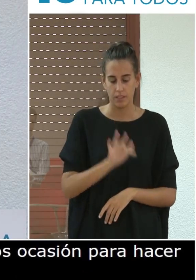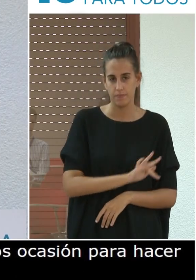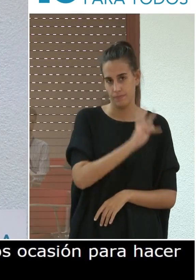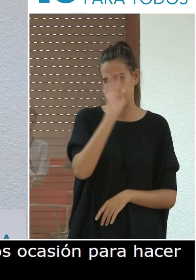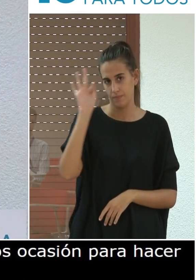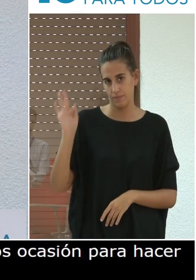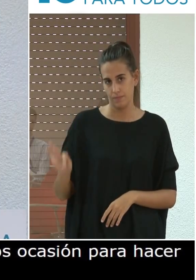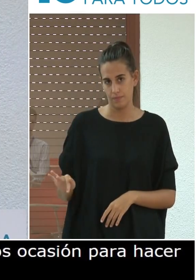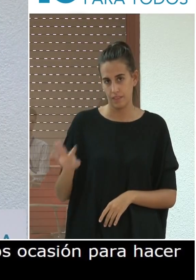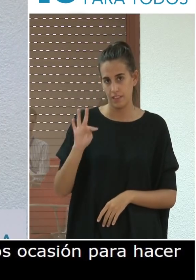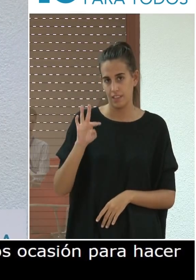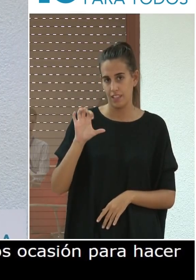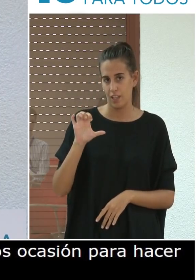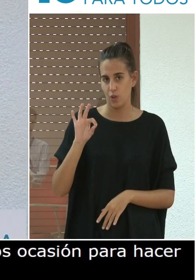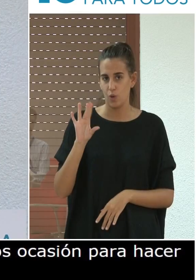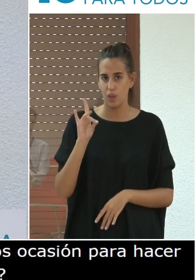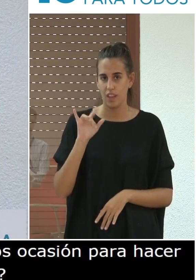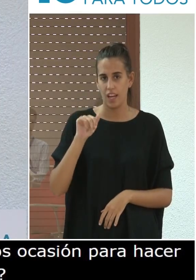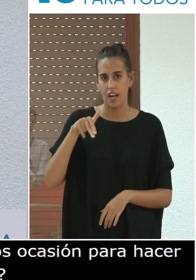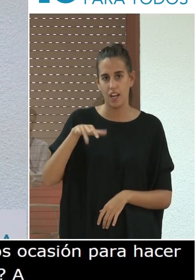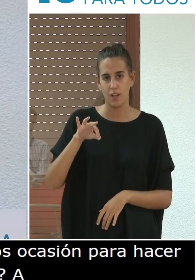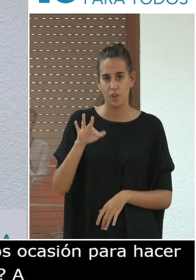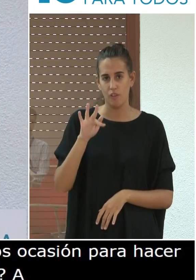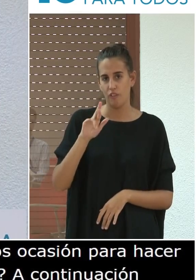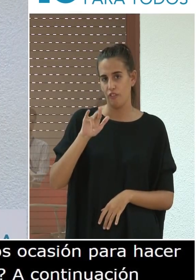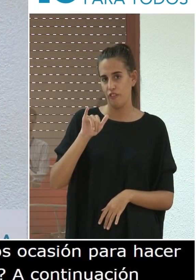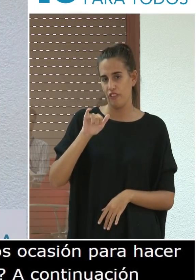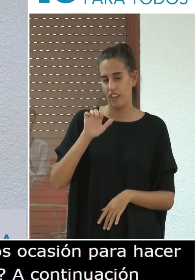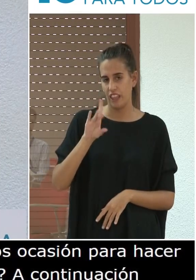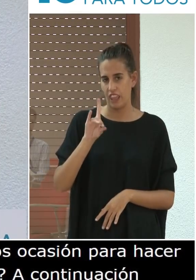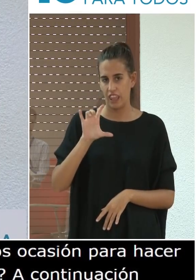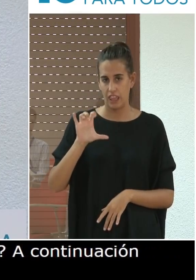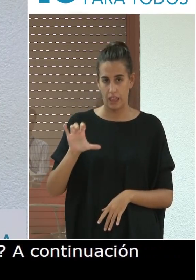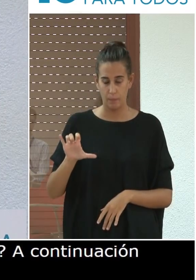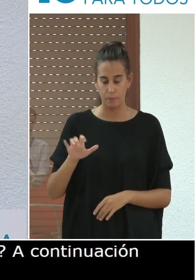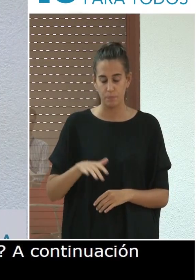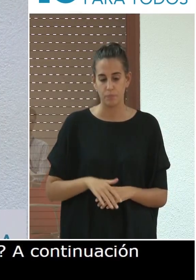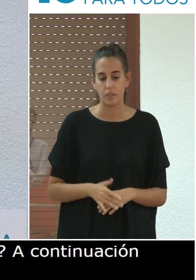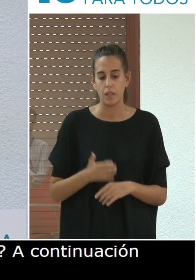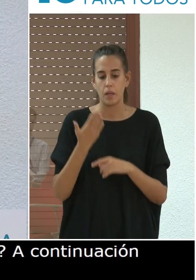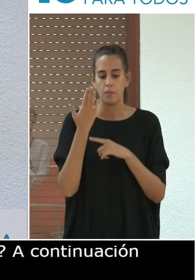session. Now we're going to give the floor to Tio Freire,